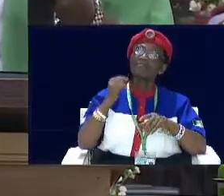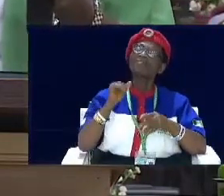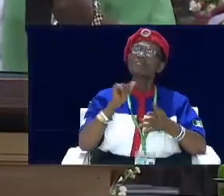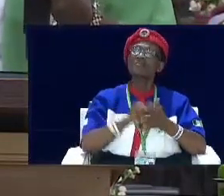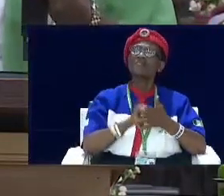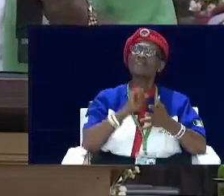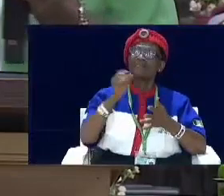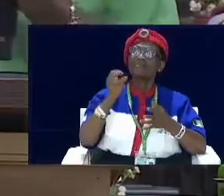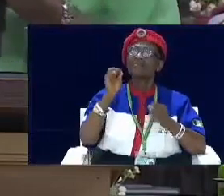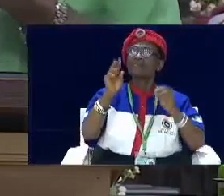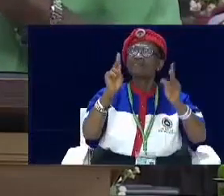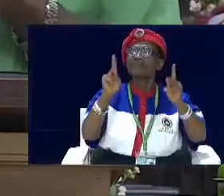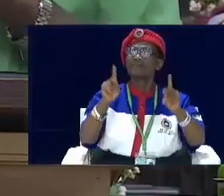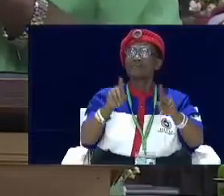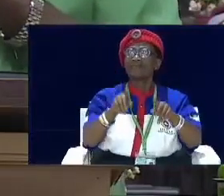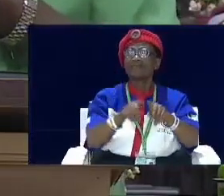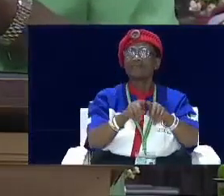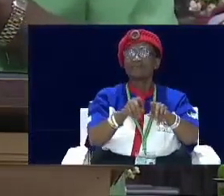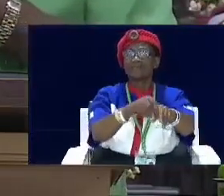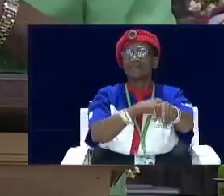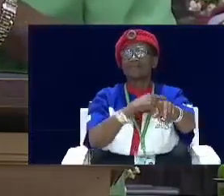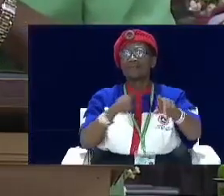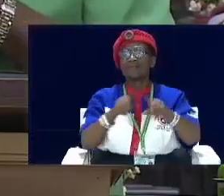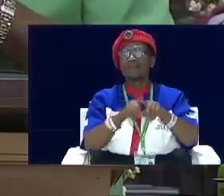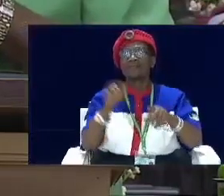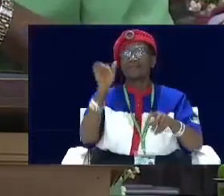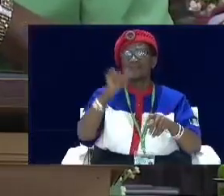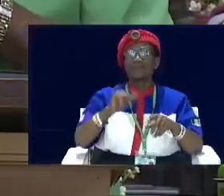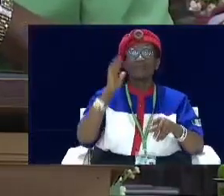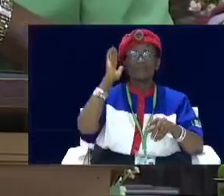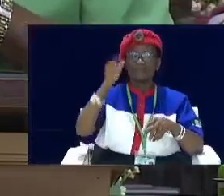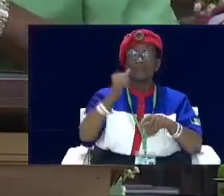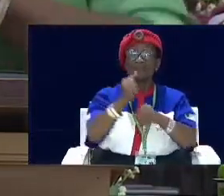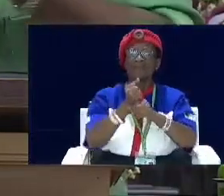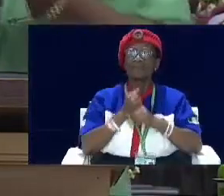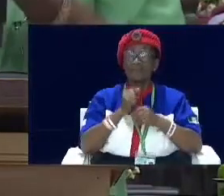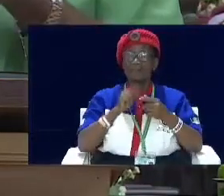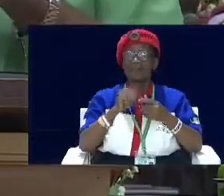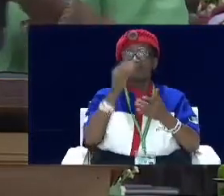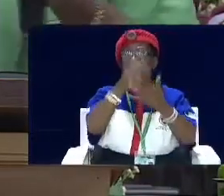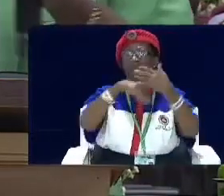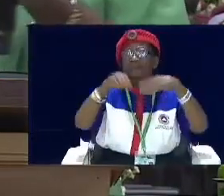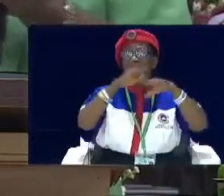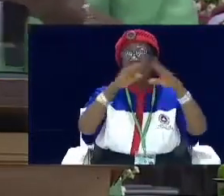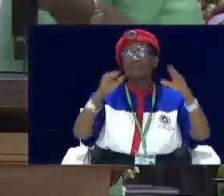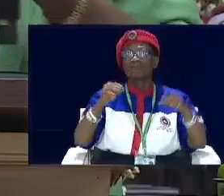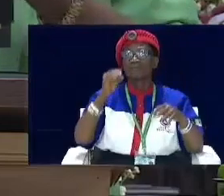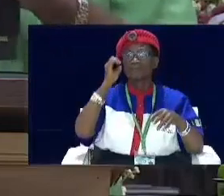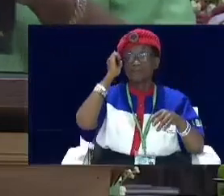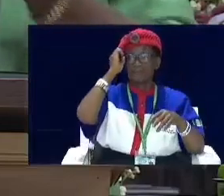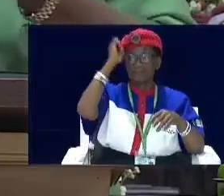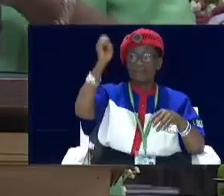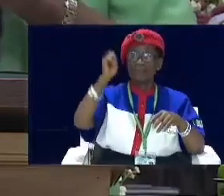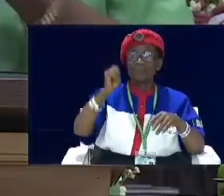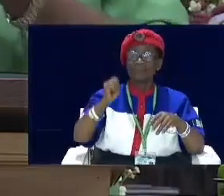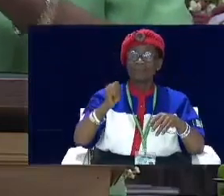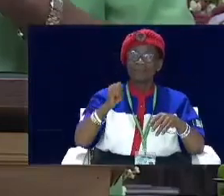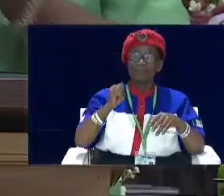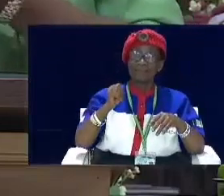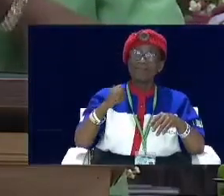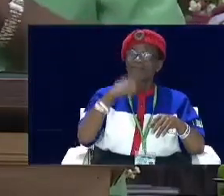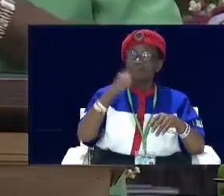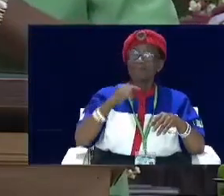will get to heaven. Ẹ̀yin ò burú tó bá ti jẹ́ pọ̀run ni wọ́n ń lọ. He said, because the younger ones, they speak